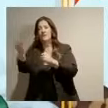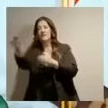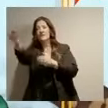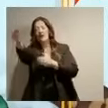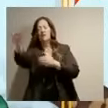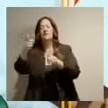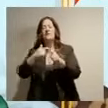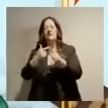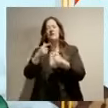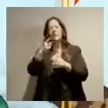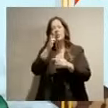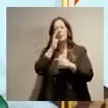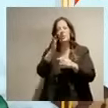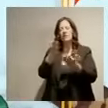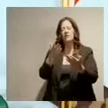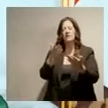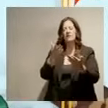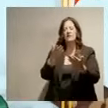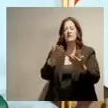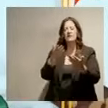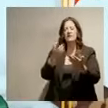it's a